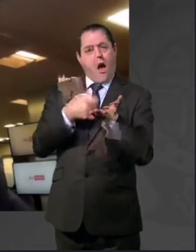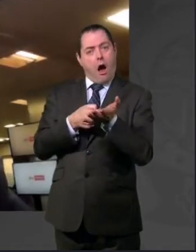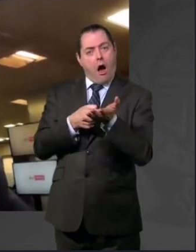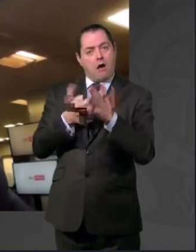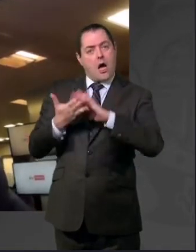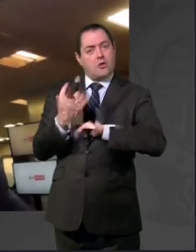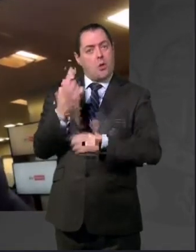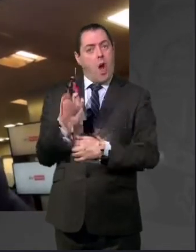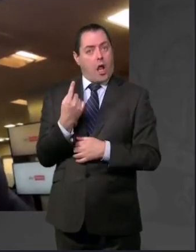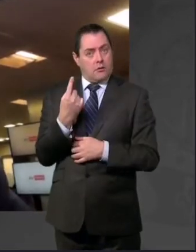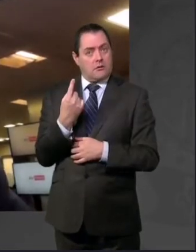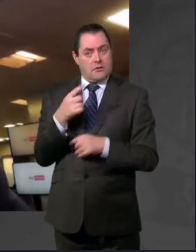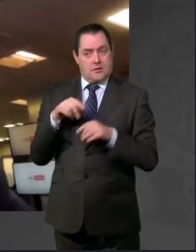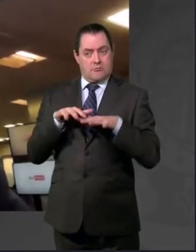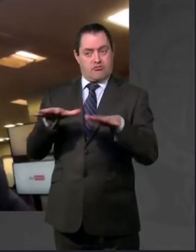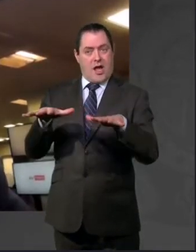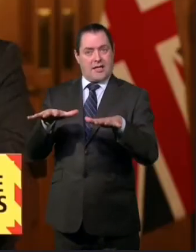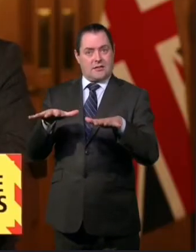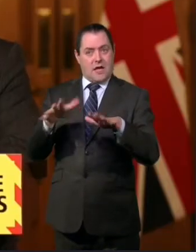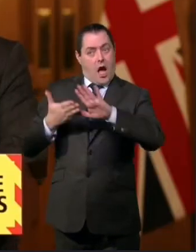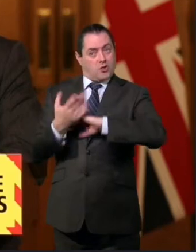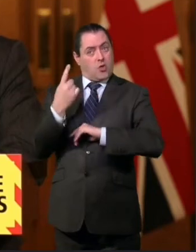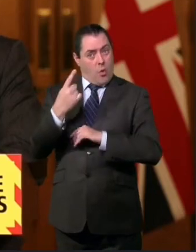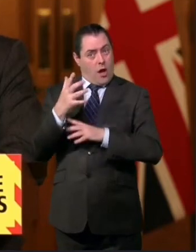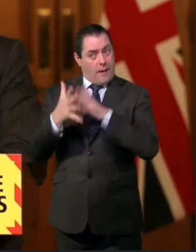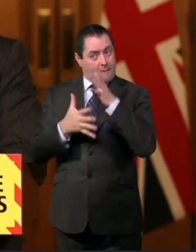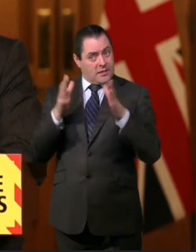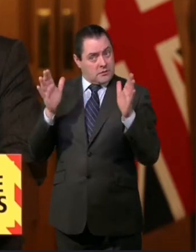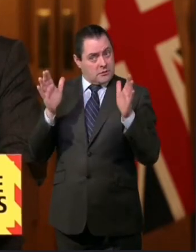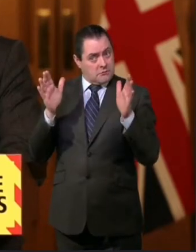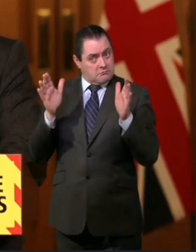peak of infections? Sam, we are